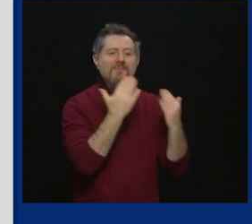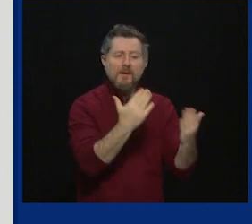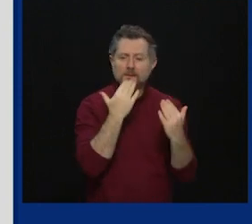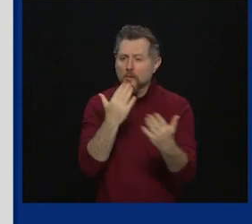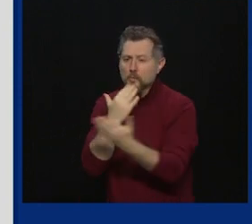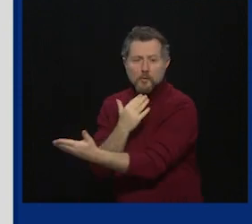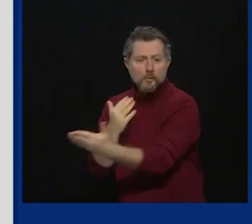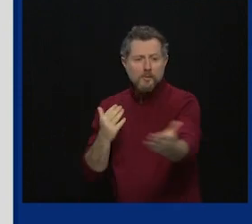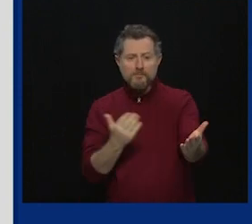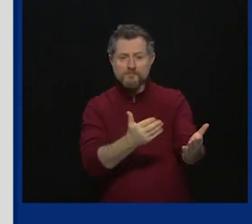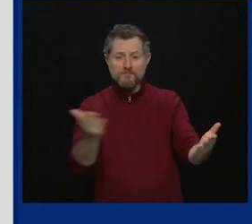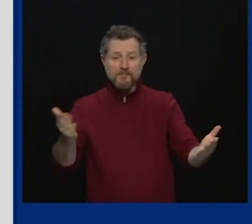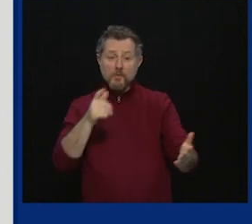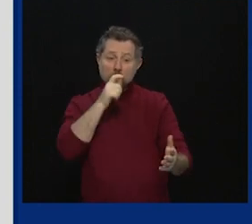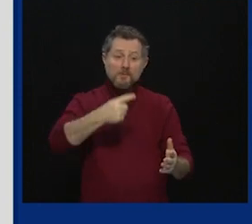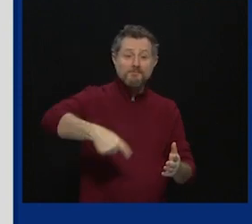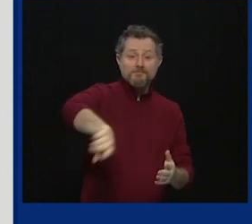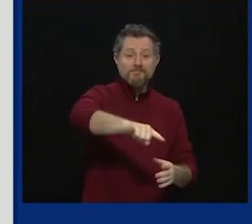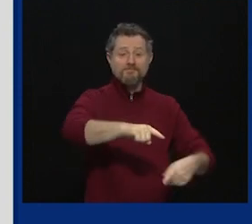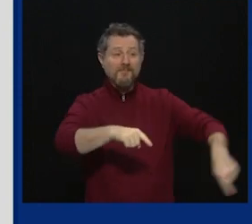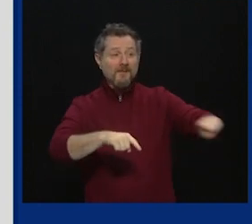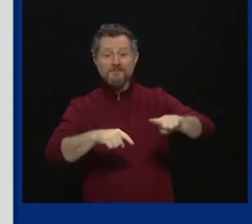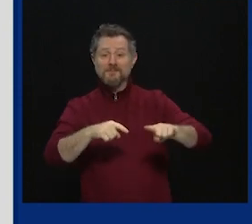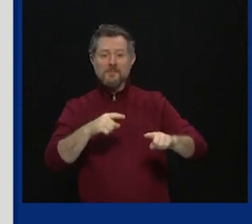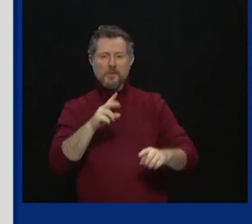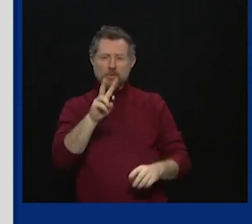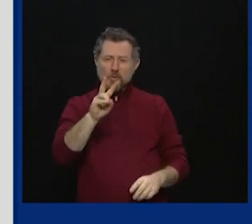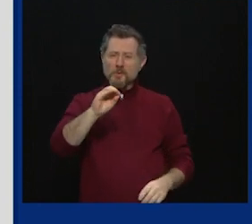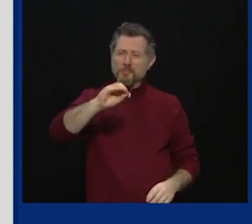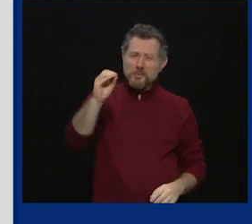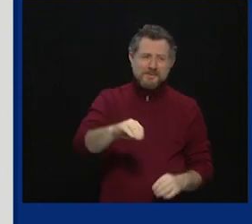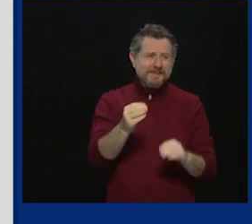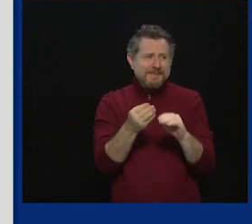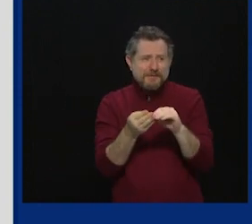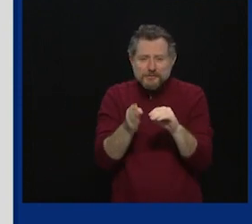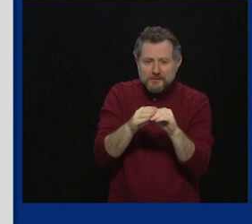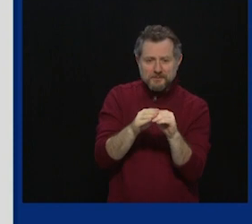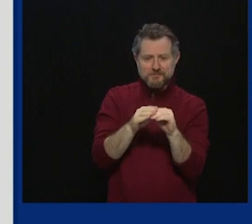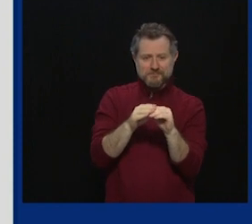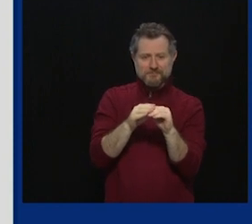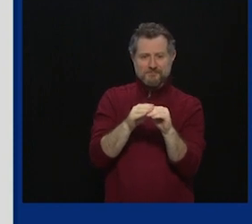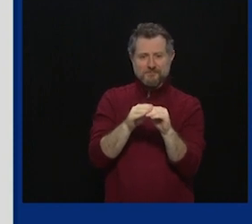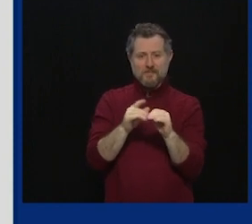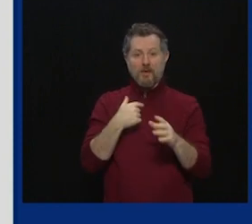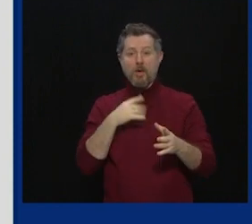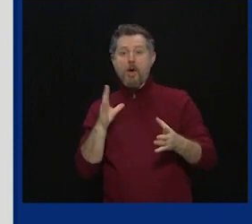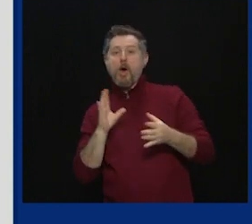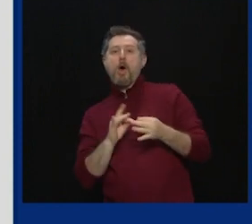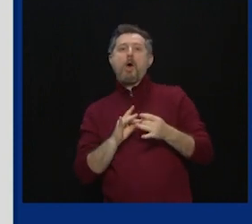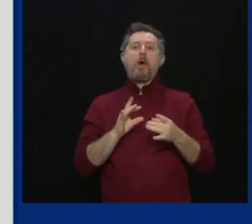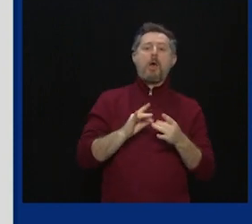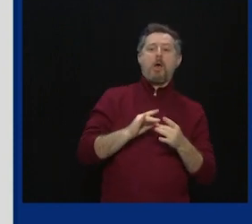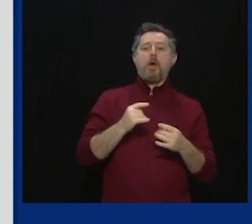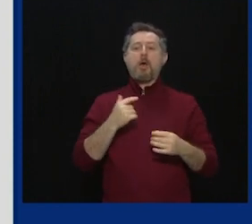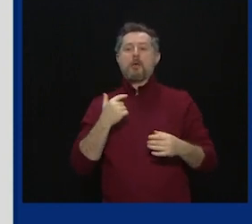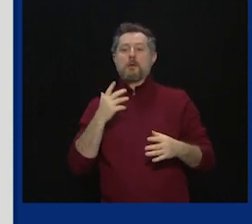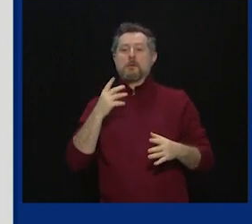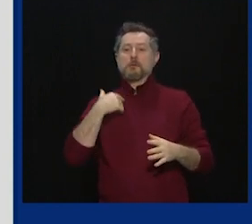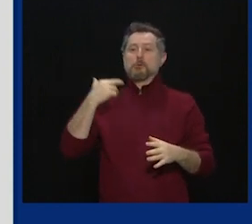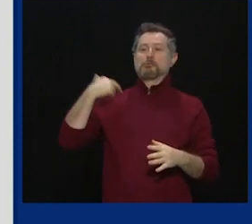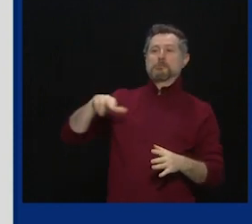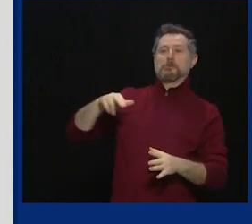since we started talking about how vulnerable we all were to this indoor holiday surge,